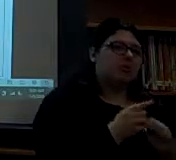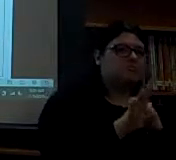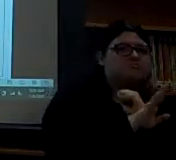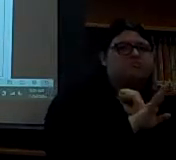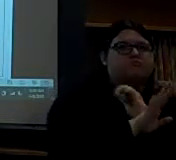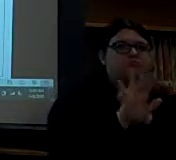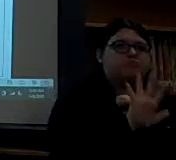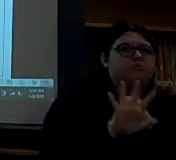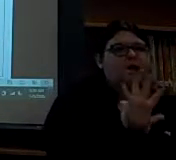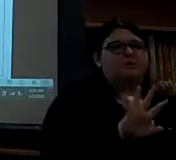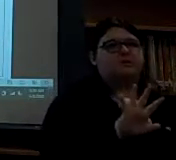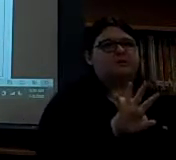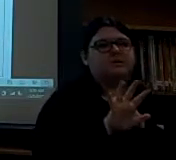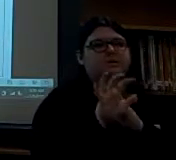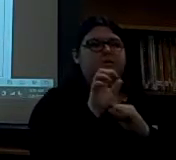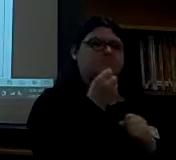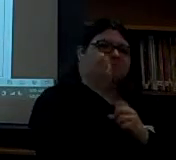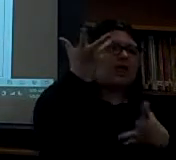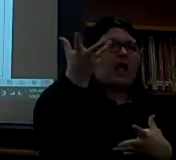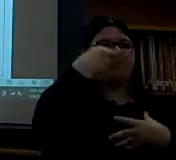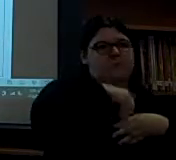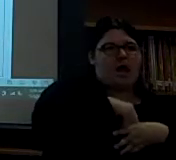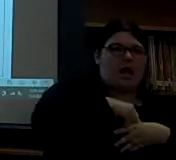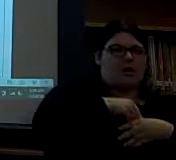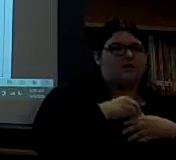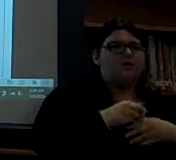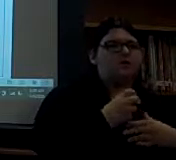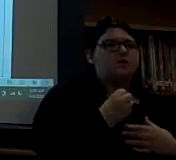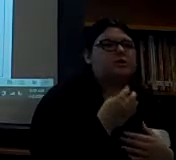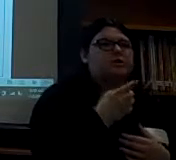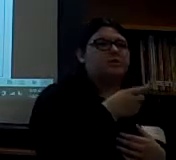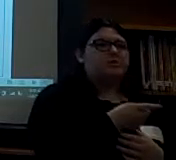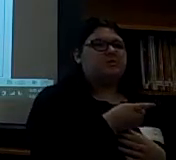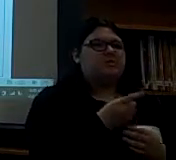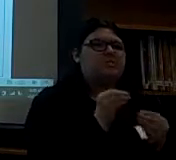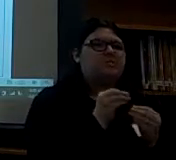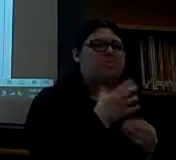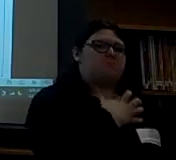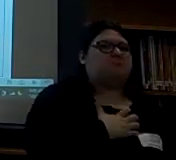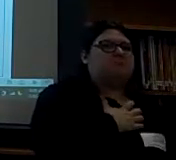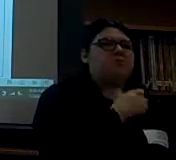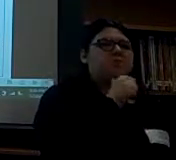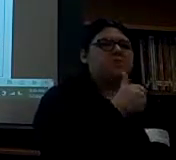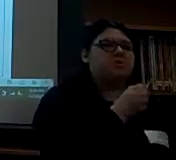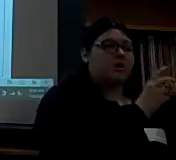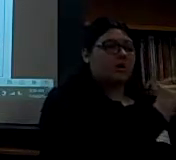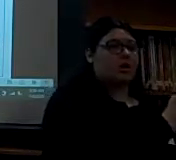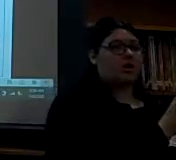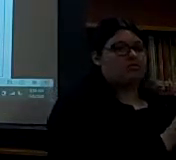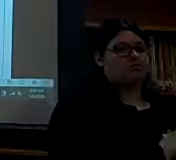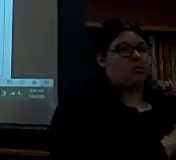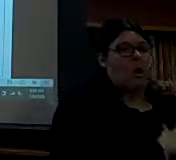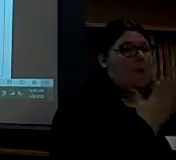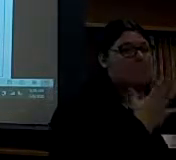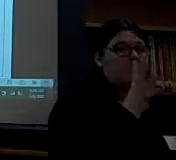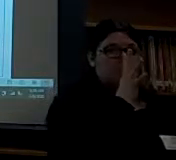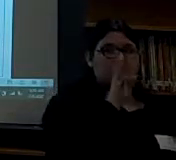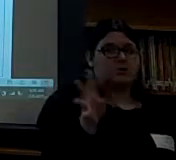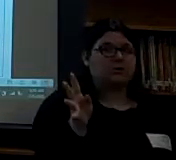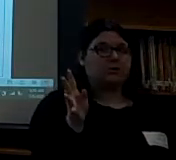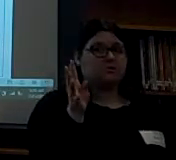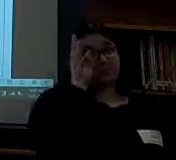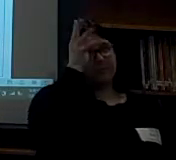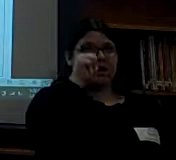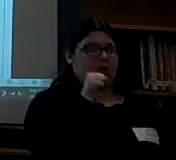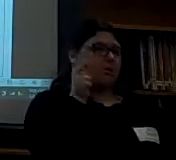and being irrational and turning it out and turning it in. So they actually will go more into yuck. So if they're not getting off of their electronics, maybe they're just ignoring you, pretending they